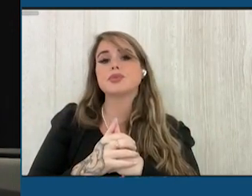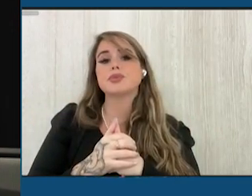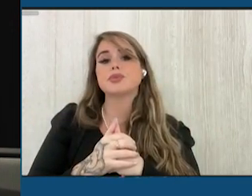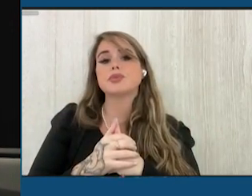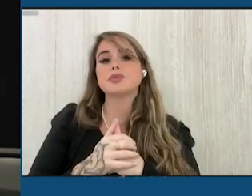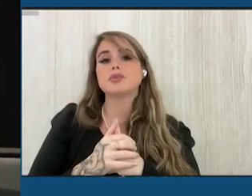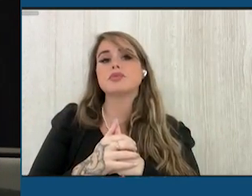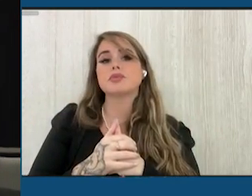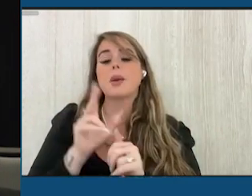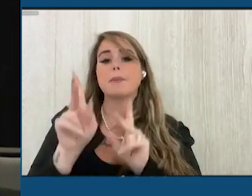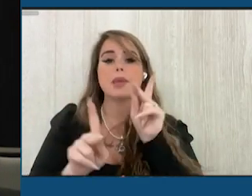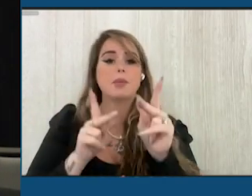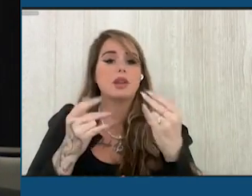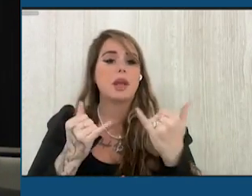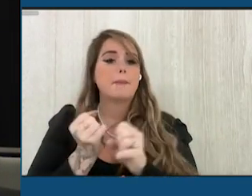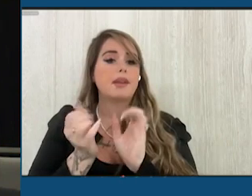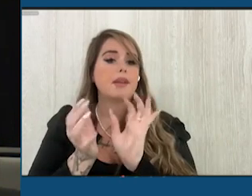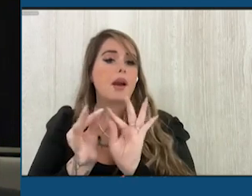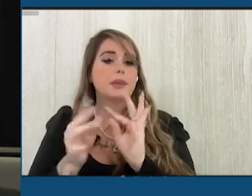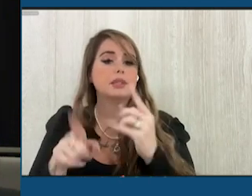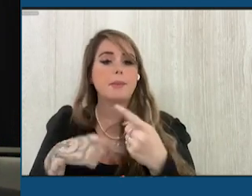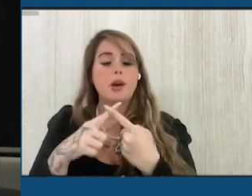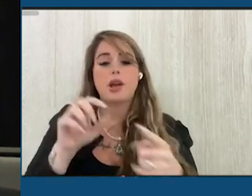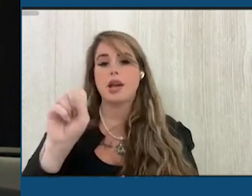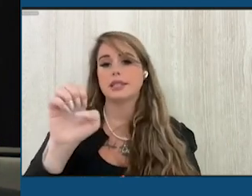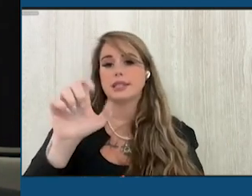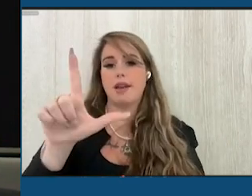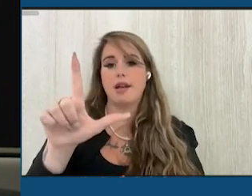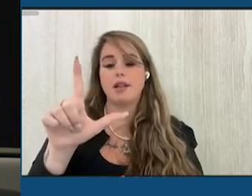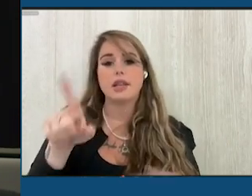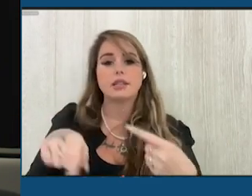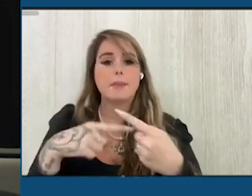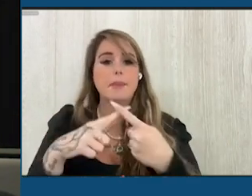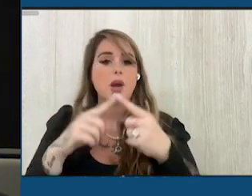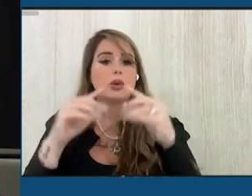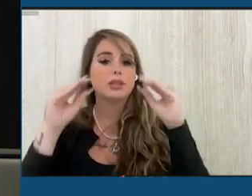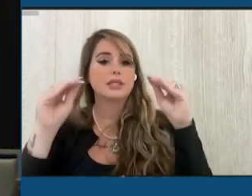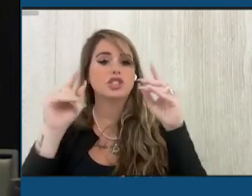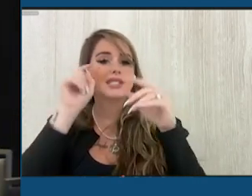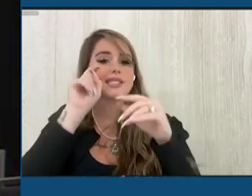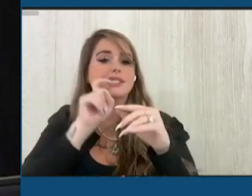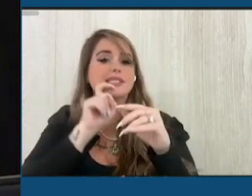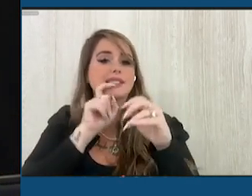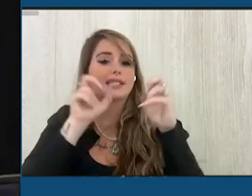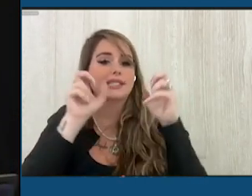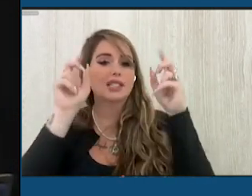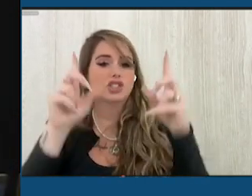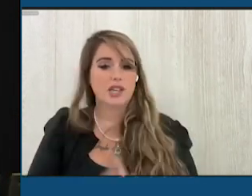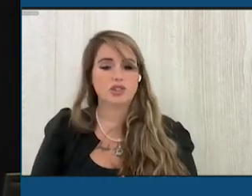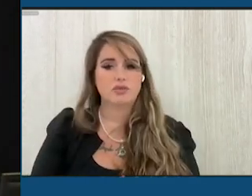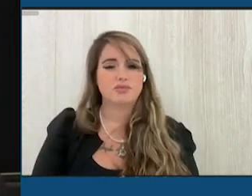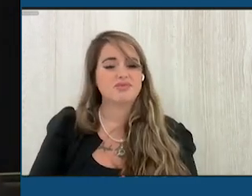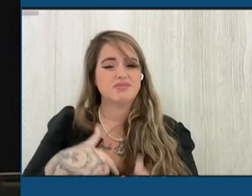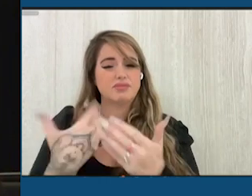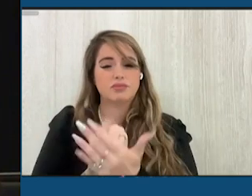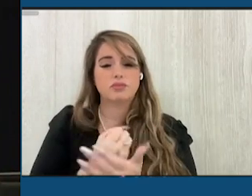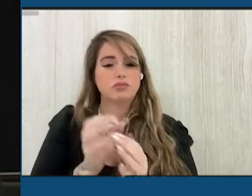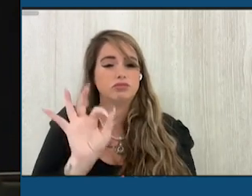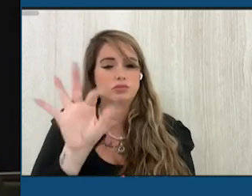people are making commentaries that SEL is about teaching sex education. And I want to say something up front,